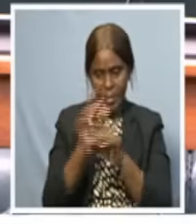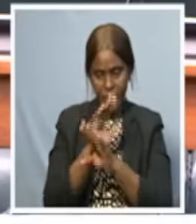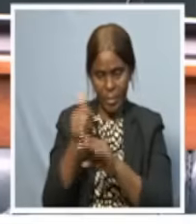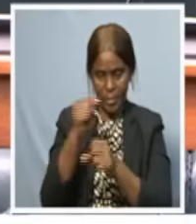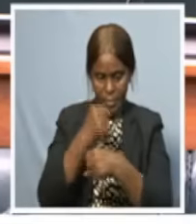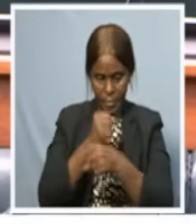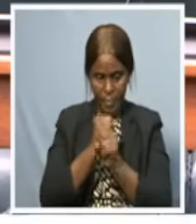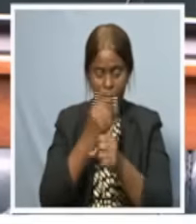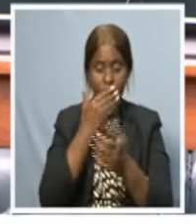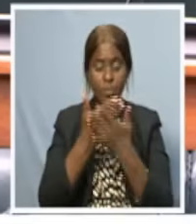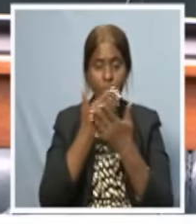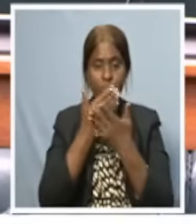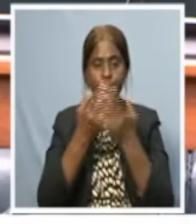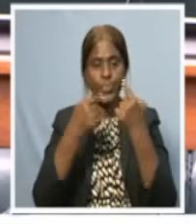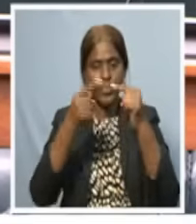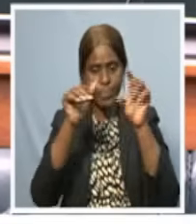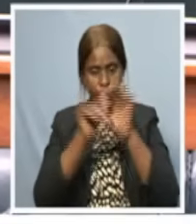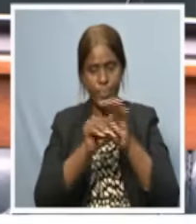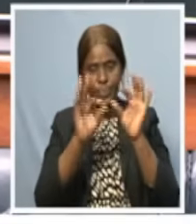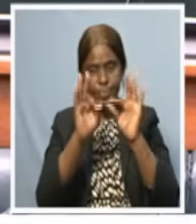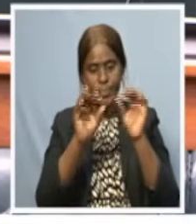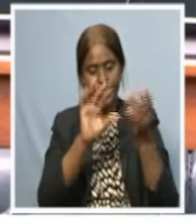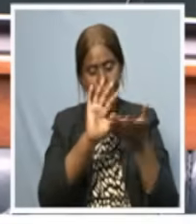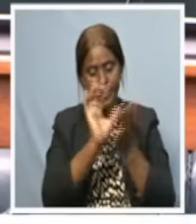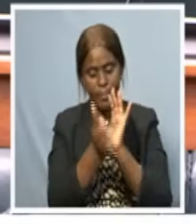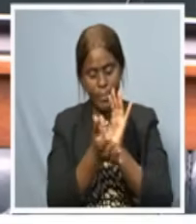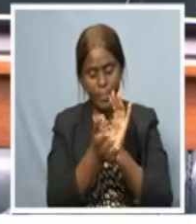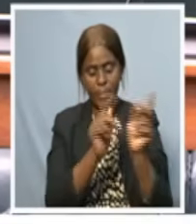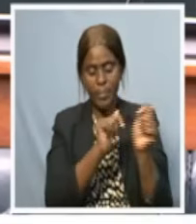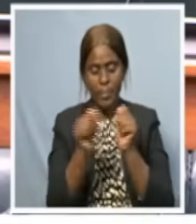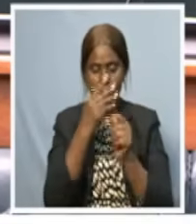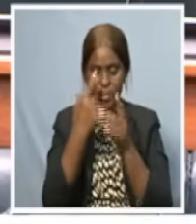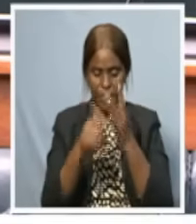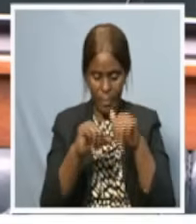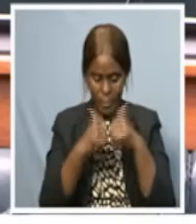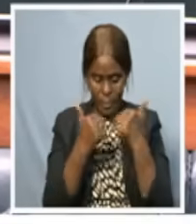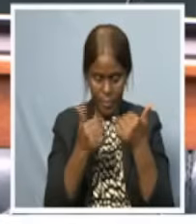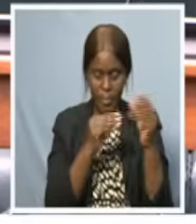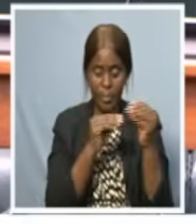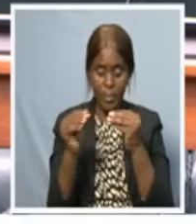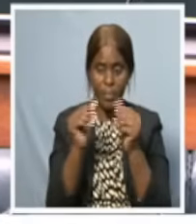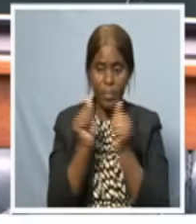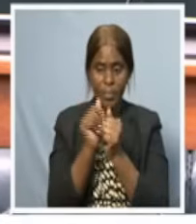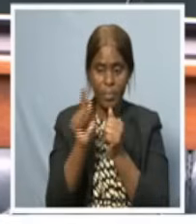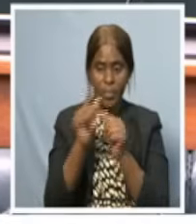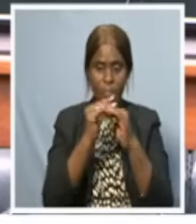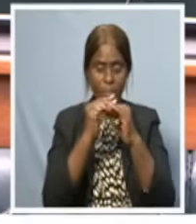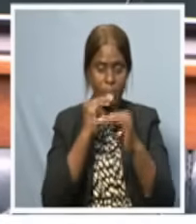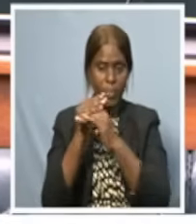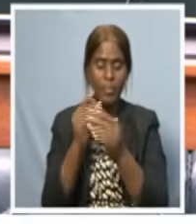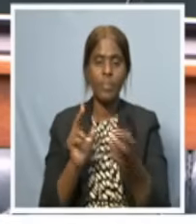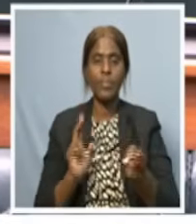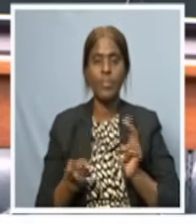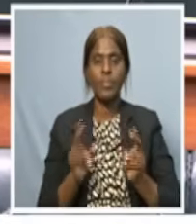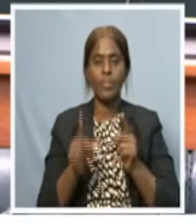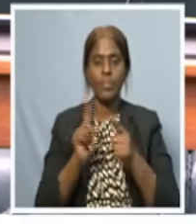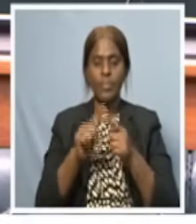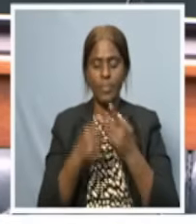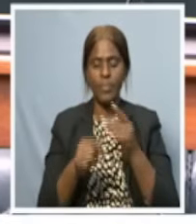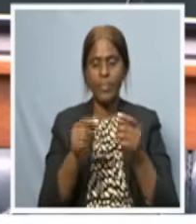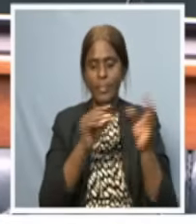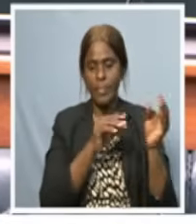has made commendable strides in digital transformation, we must now move with equal agency